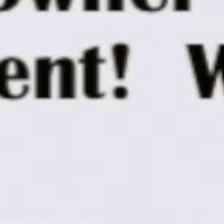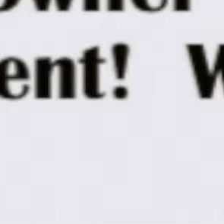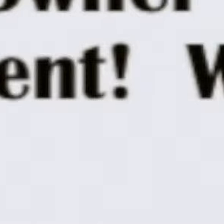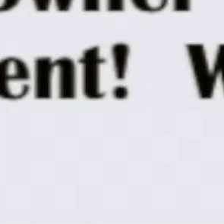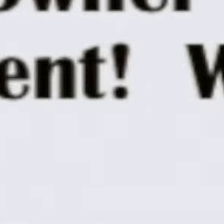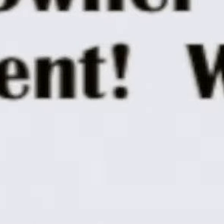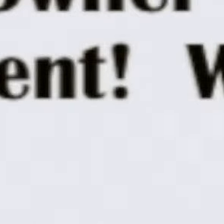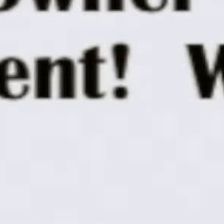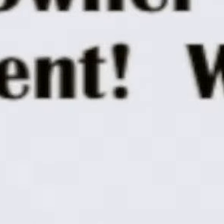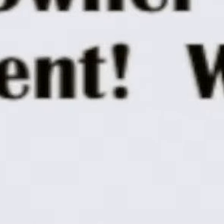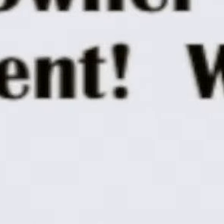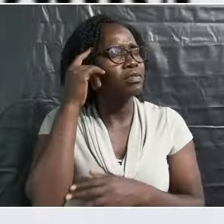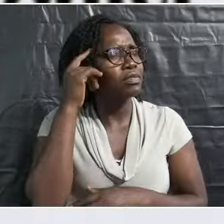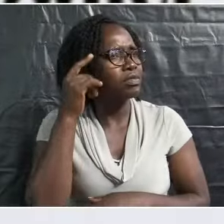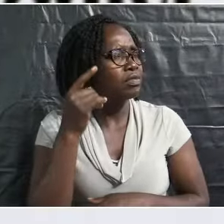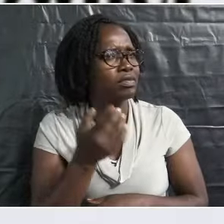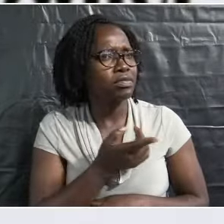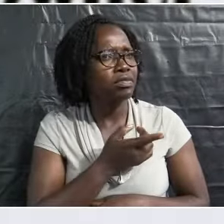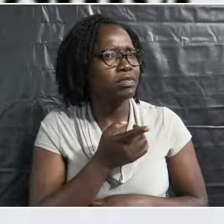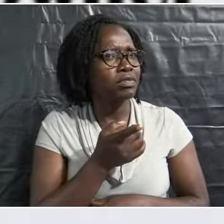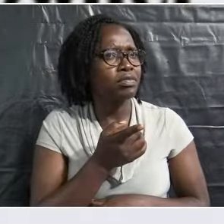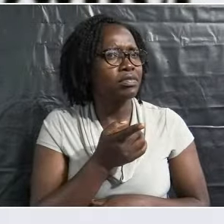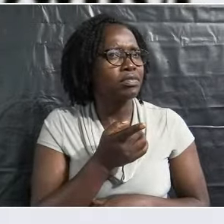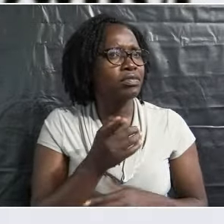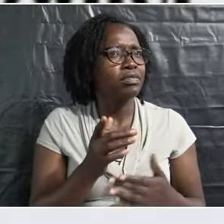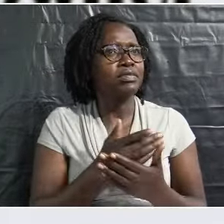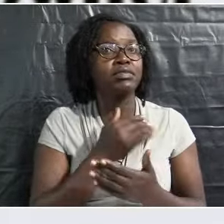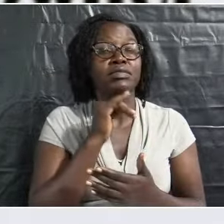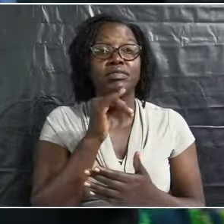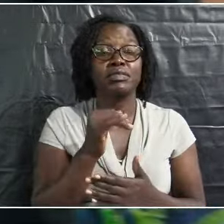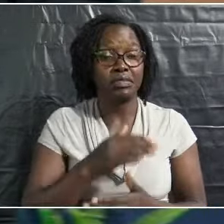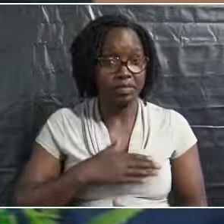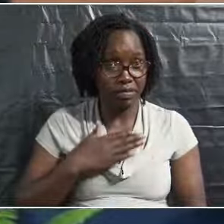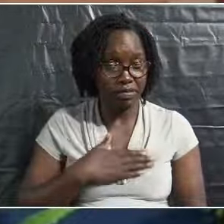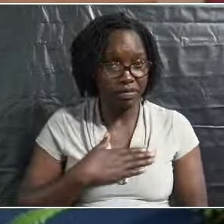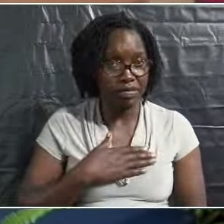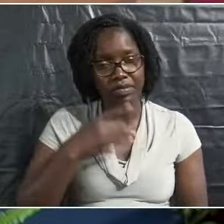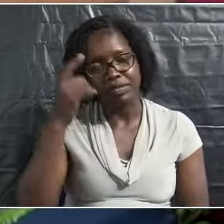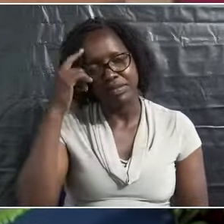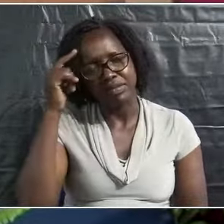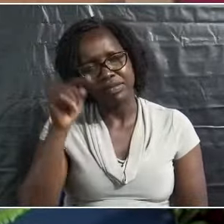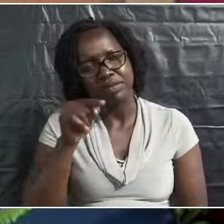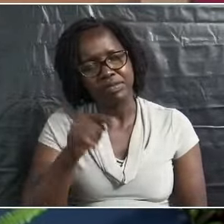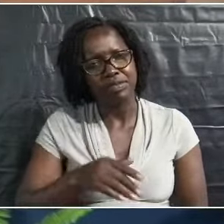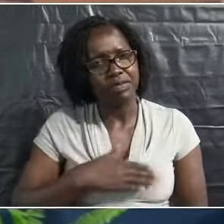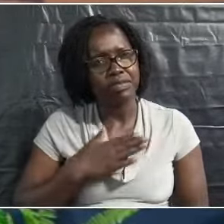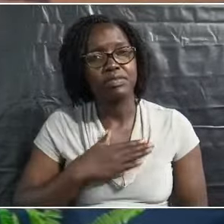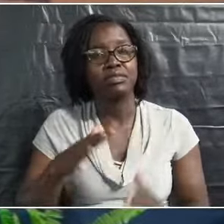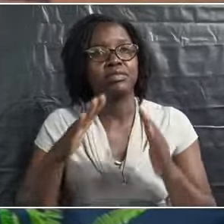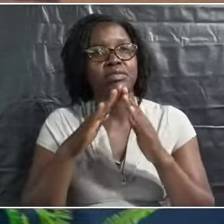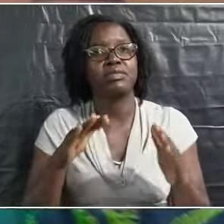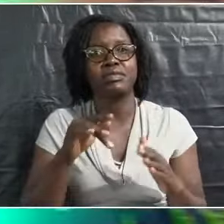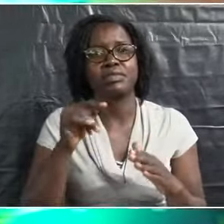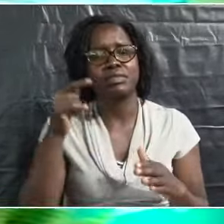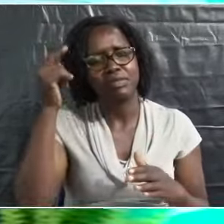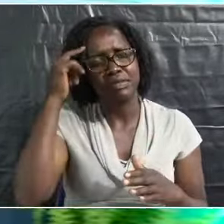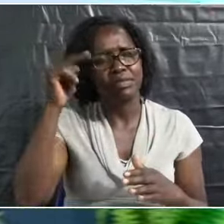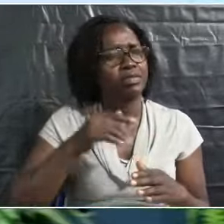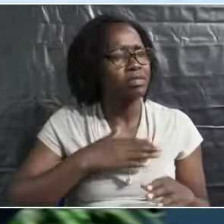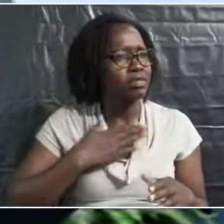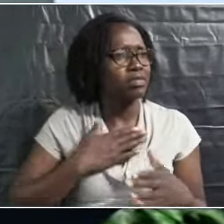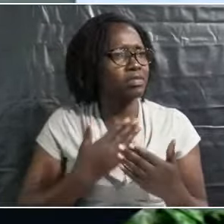I thought this was my thing. I thought this Mercedes is mine. I thought this is my house. I thought this is my